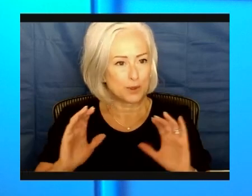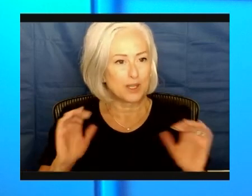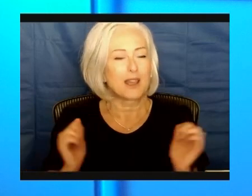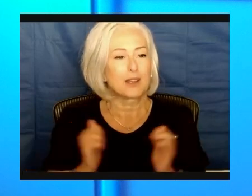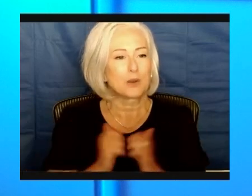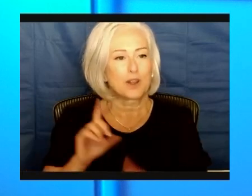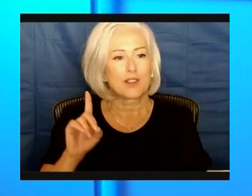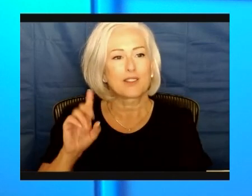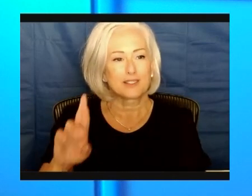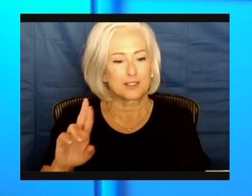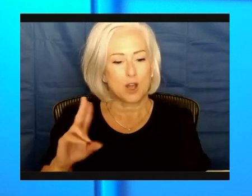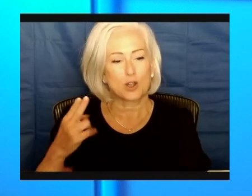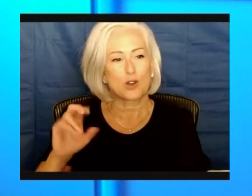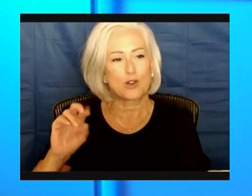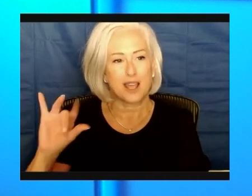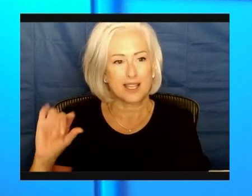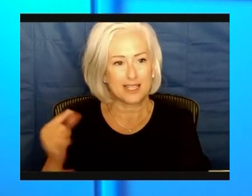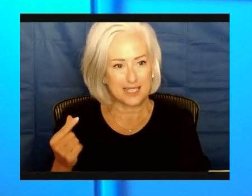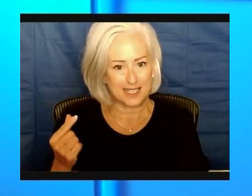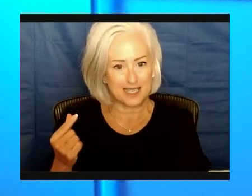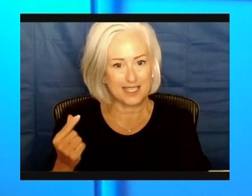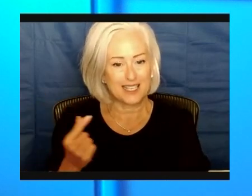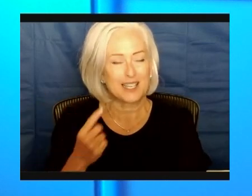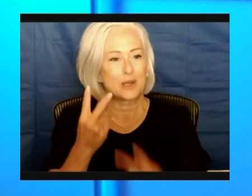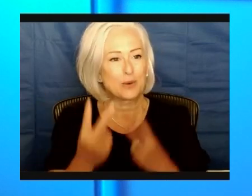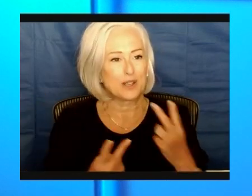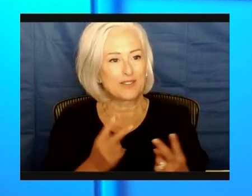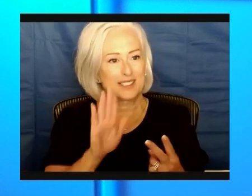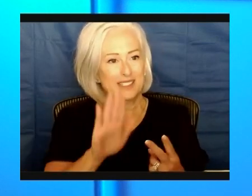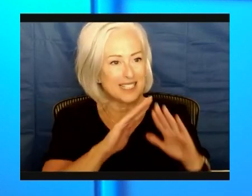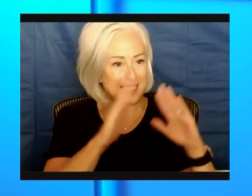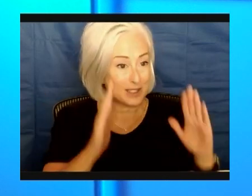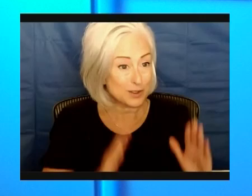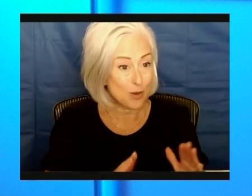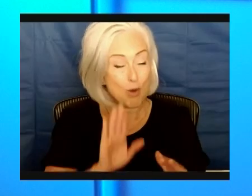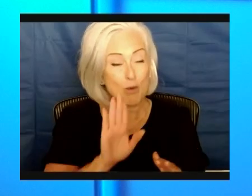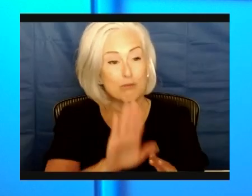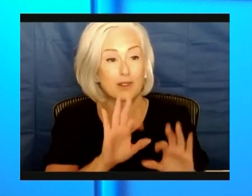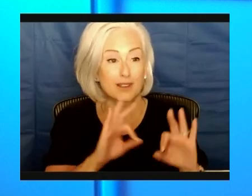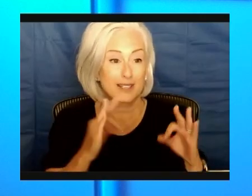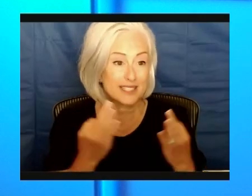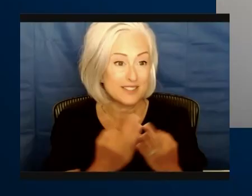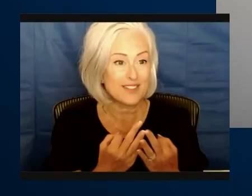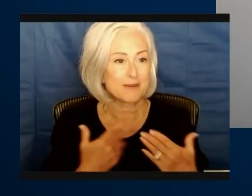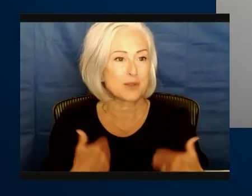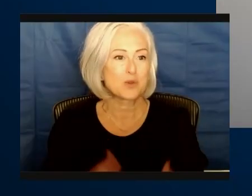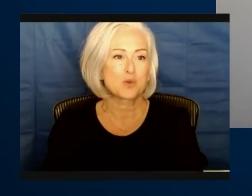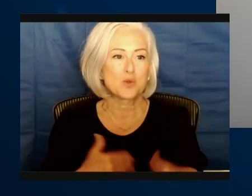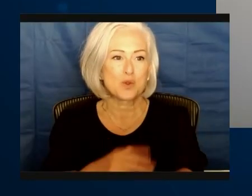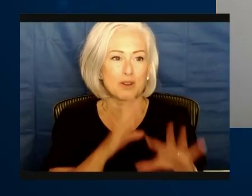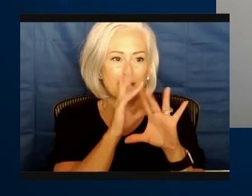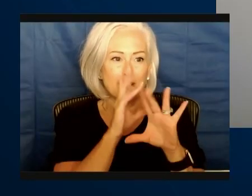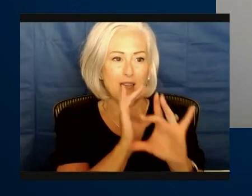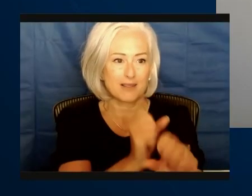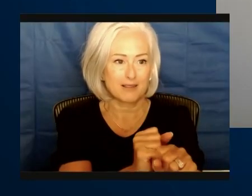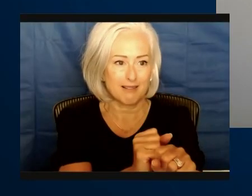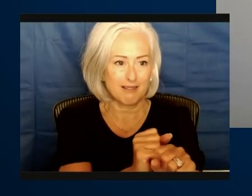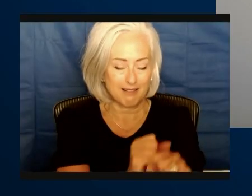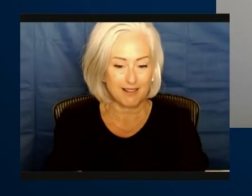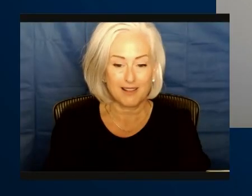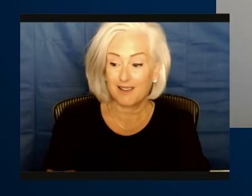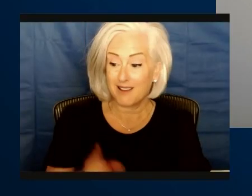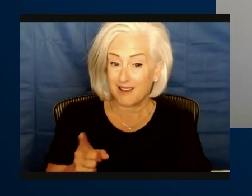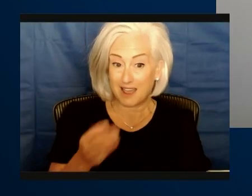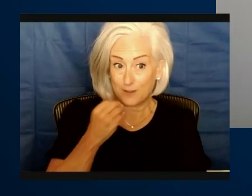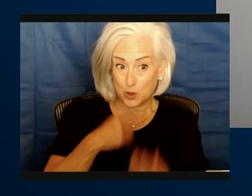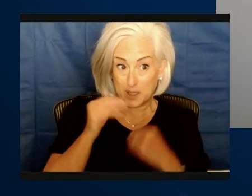Hedding. We are visiting his home and his family, and very interesting for me. That's good. Have they taken you guys out for barbecue, just to ask?